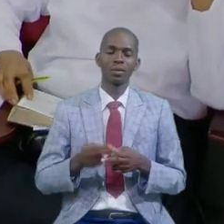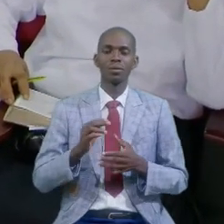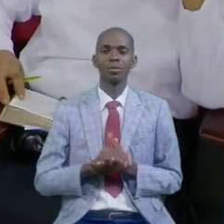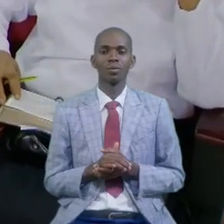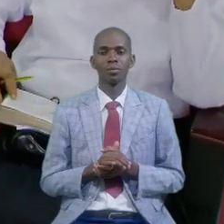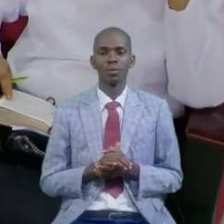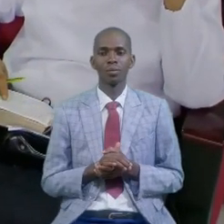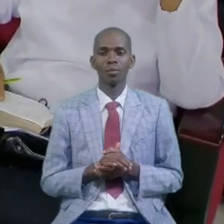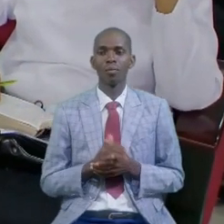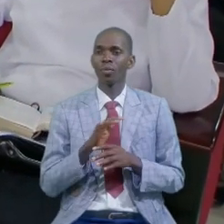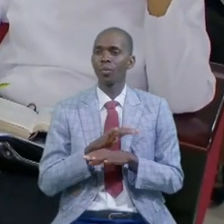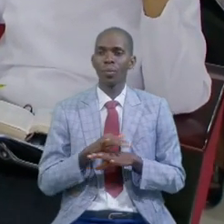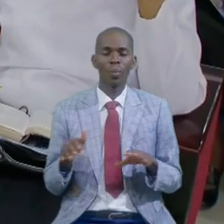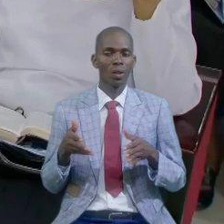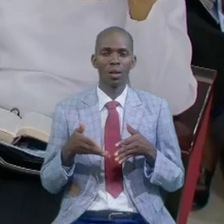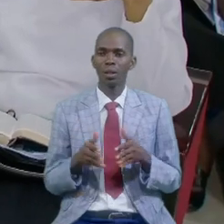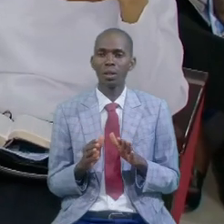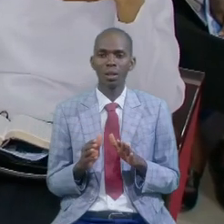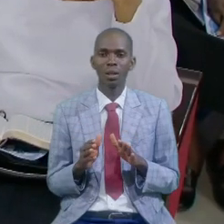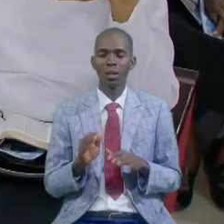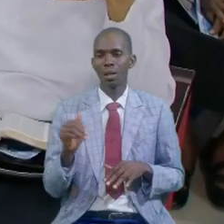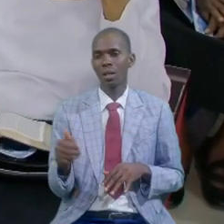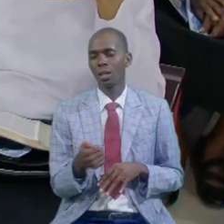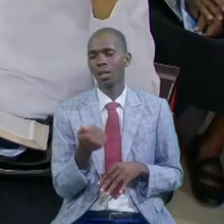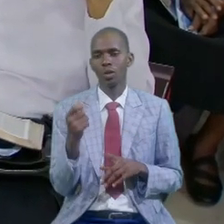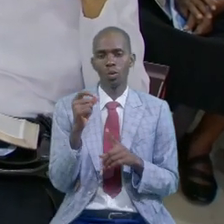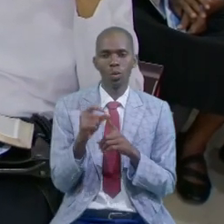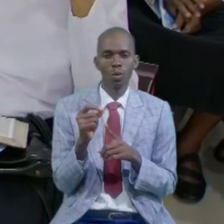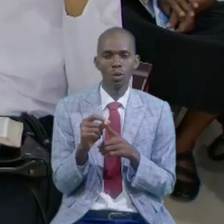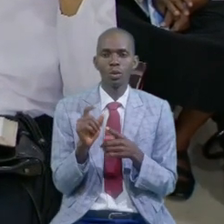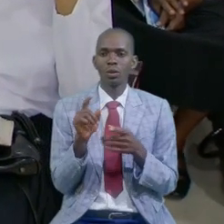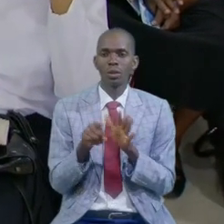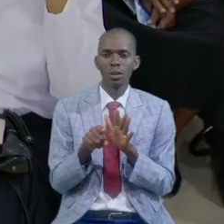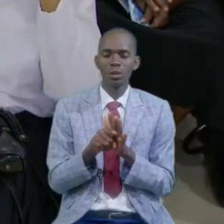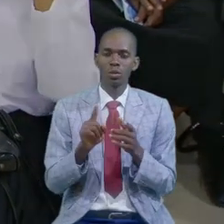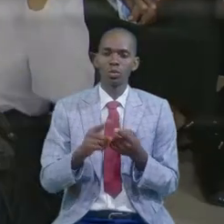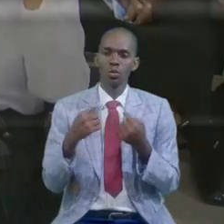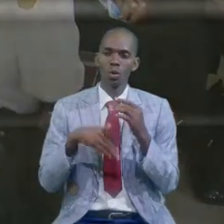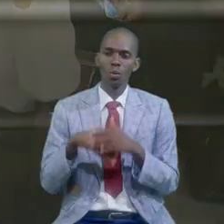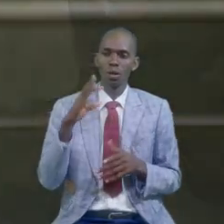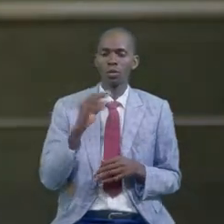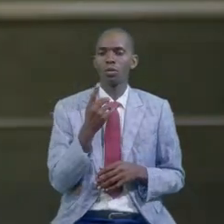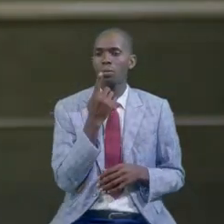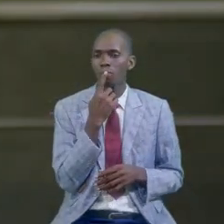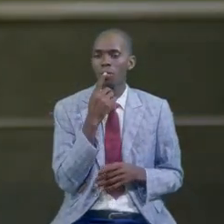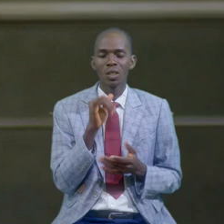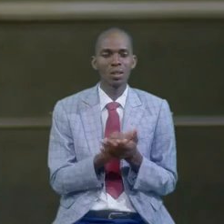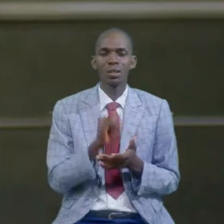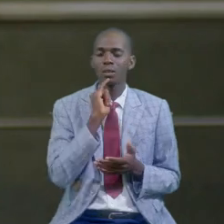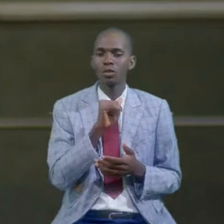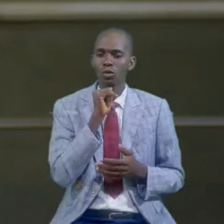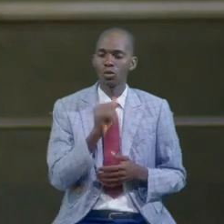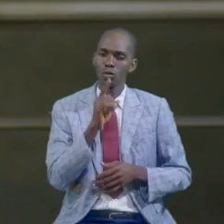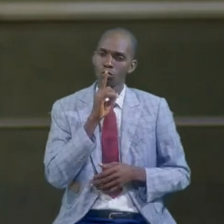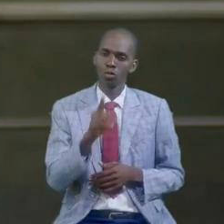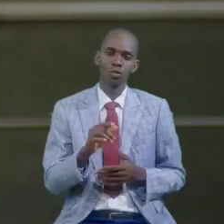Don't allow any word to come out of your mouth that is not really true, that heaven